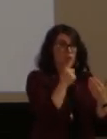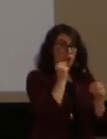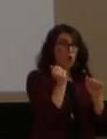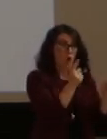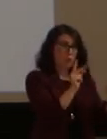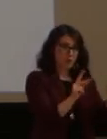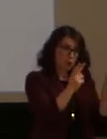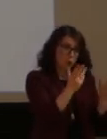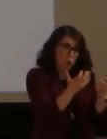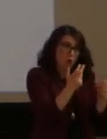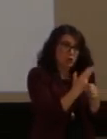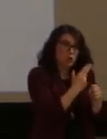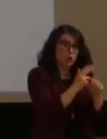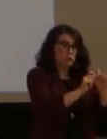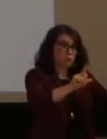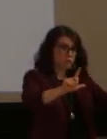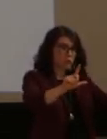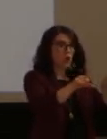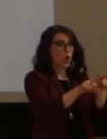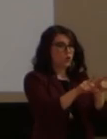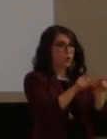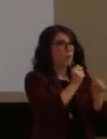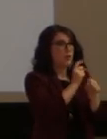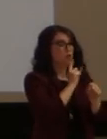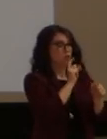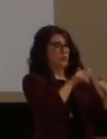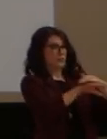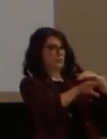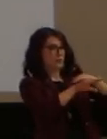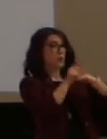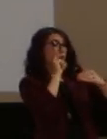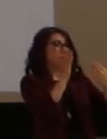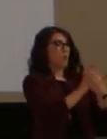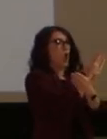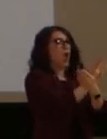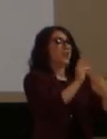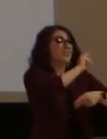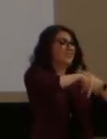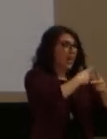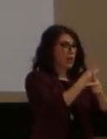and making possible accessibility to the wealth of data that the program's collecting.